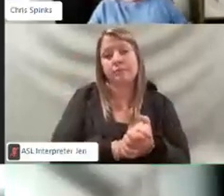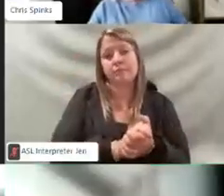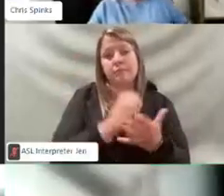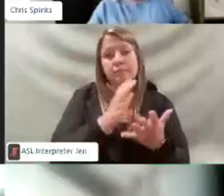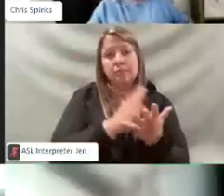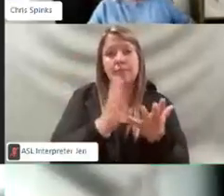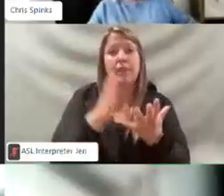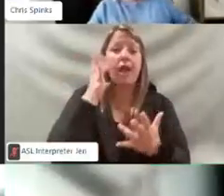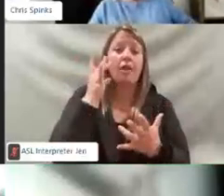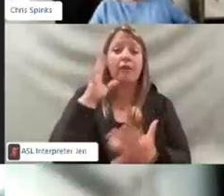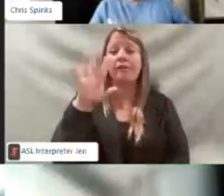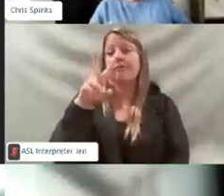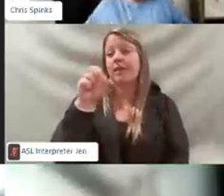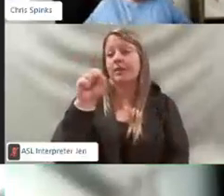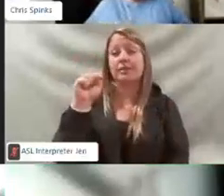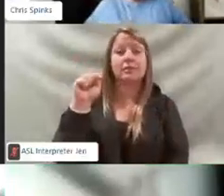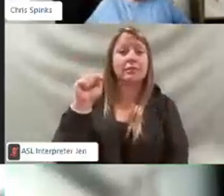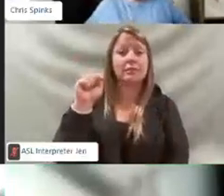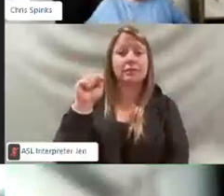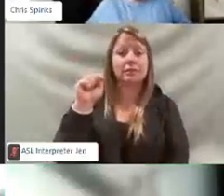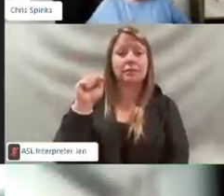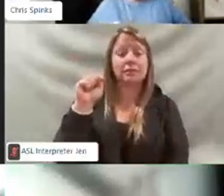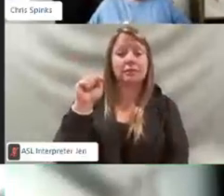Catherine Vest.